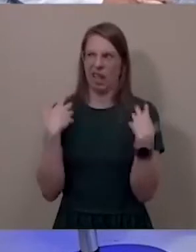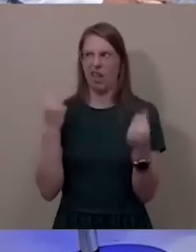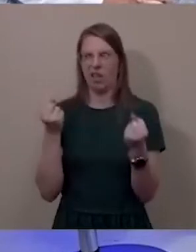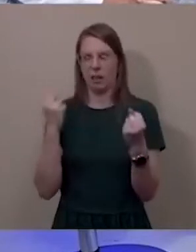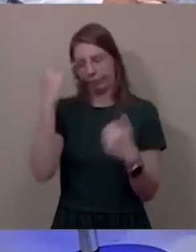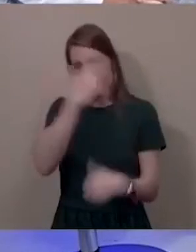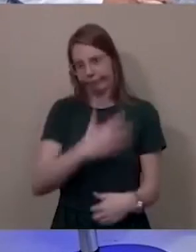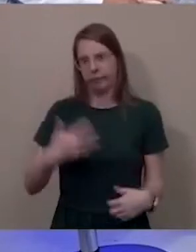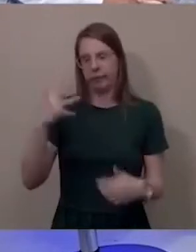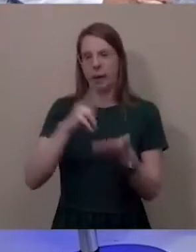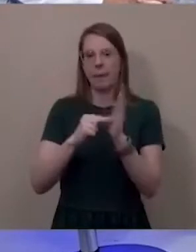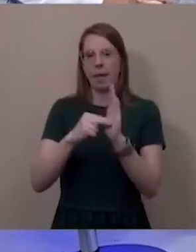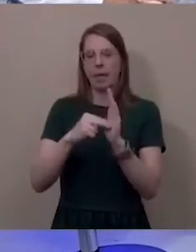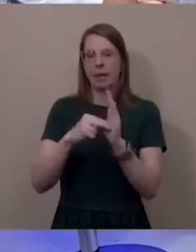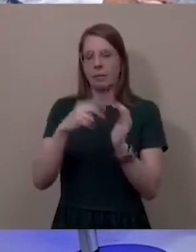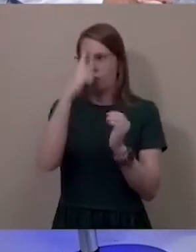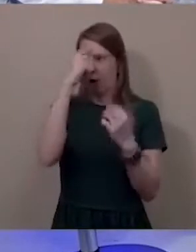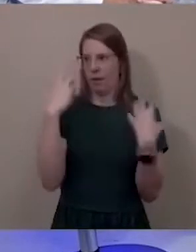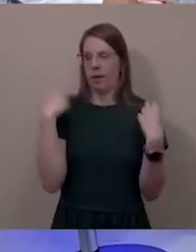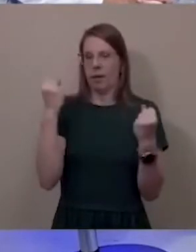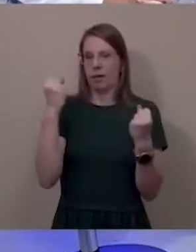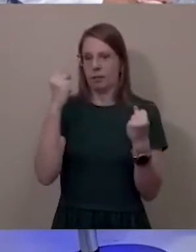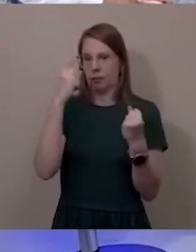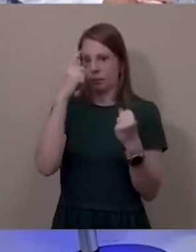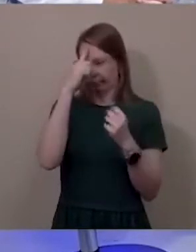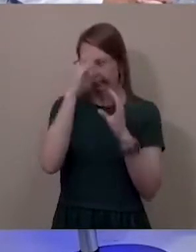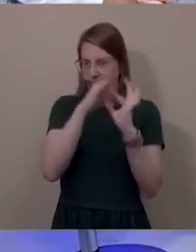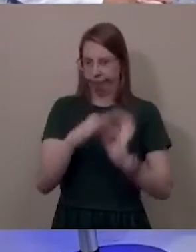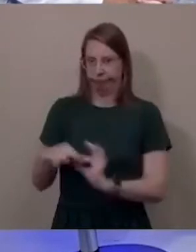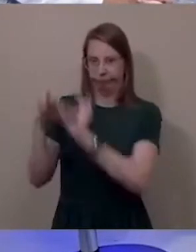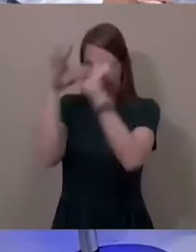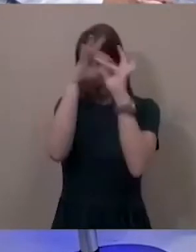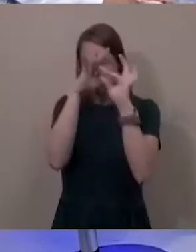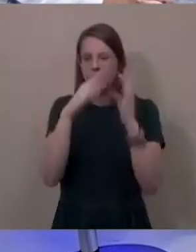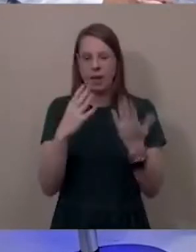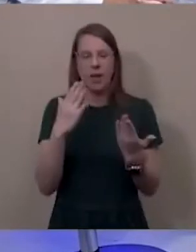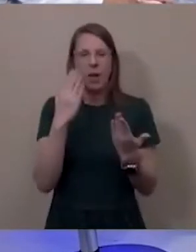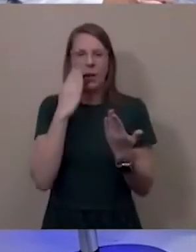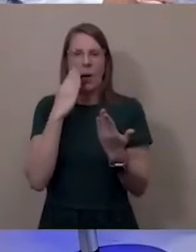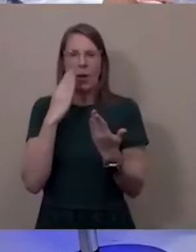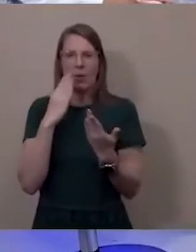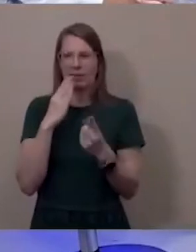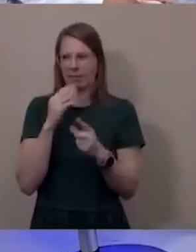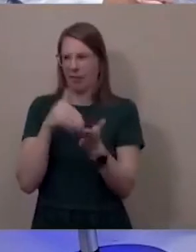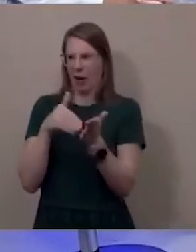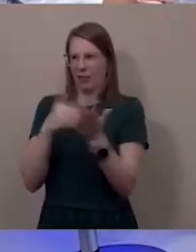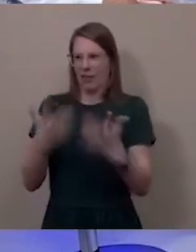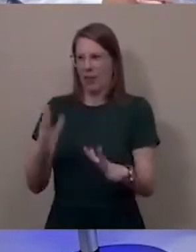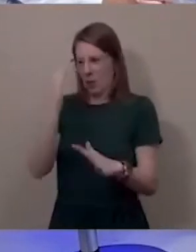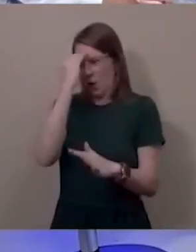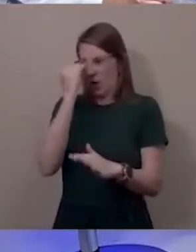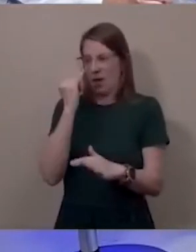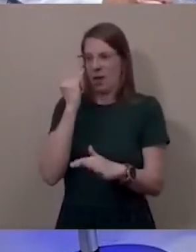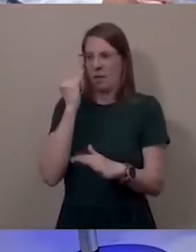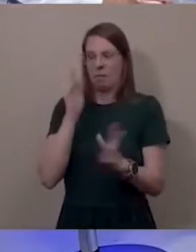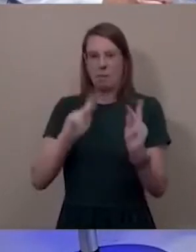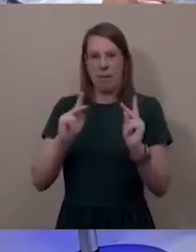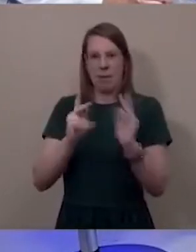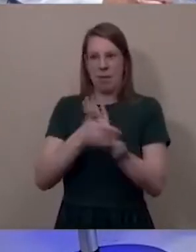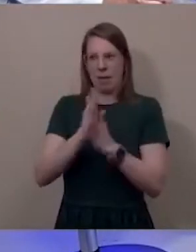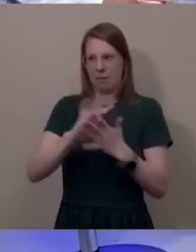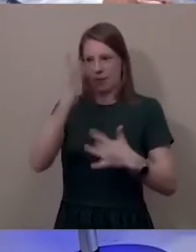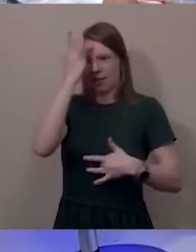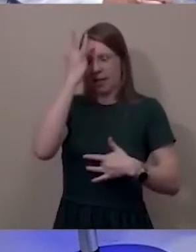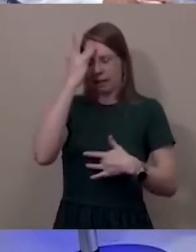you're going to have a healthy brain. It all kind of does tie together, ultimately, which we all know in as physicians. I think you would say people don't get as sick from name